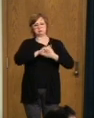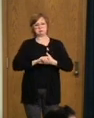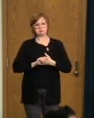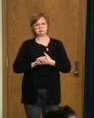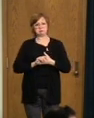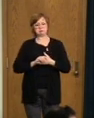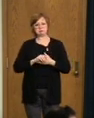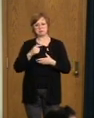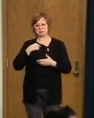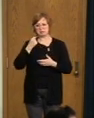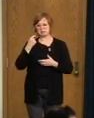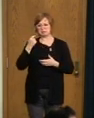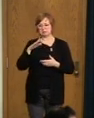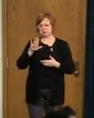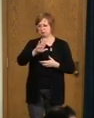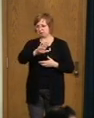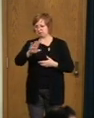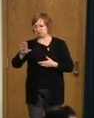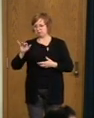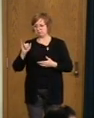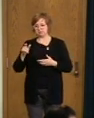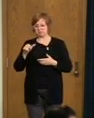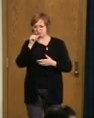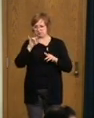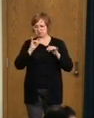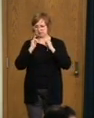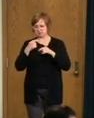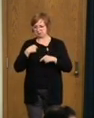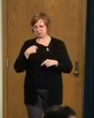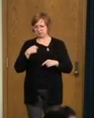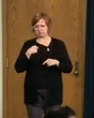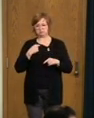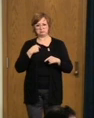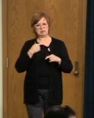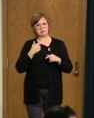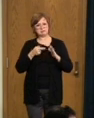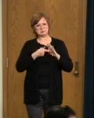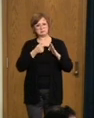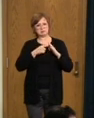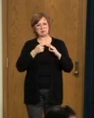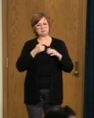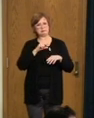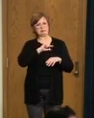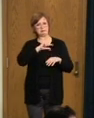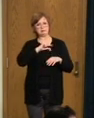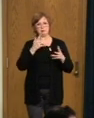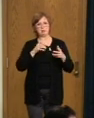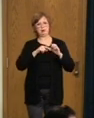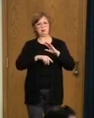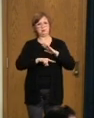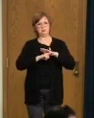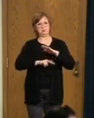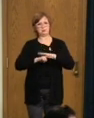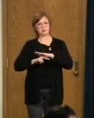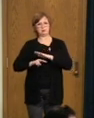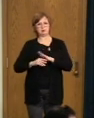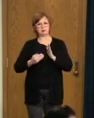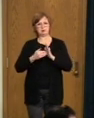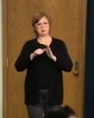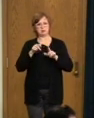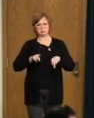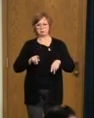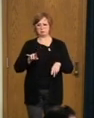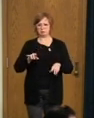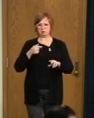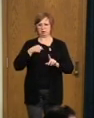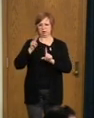about our own prejudices, and all of us have them, I have them, and to be thoughtful about how we, what we say,